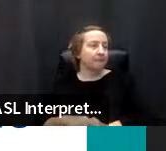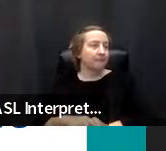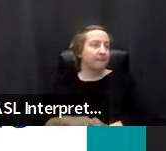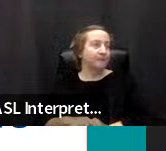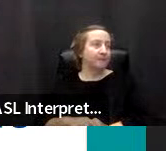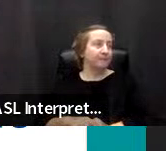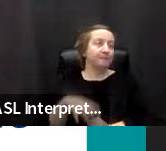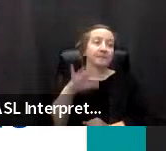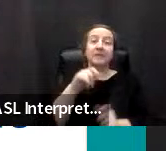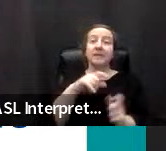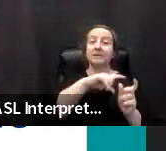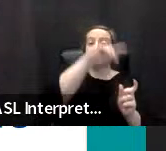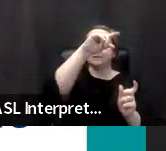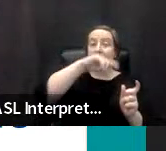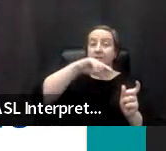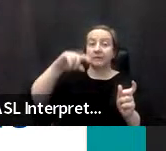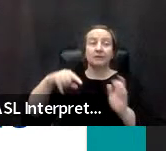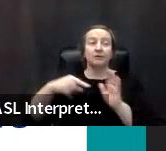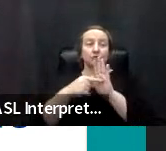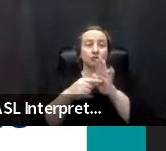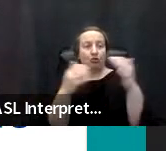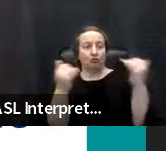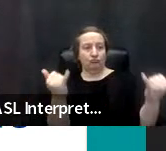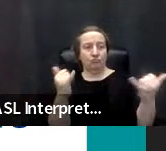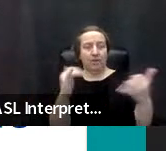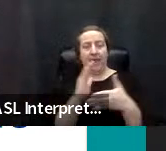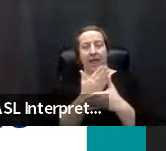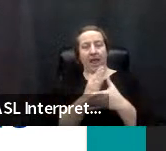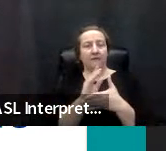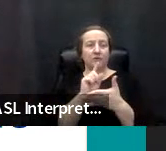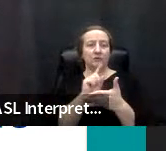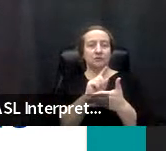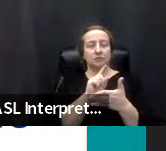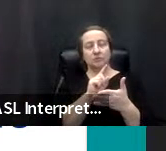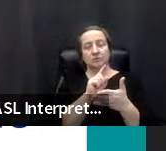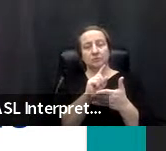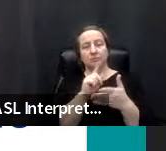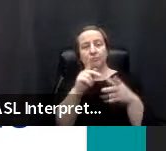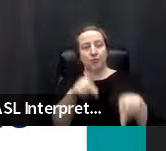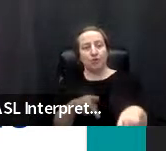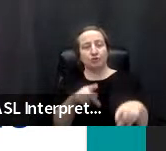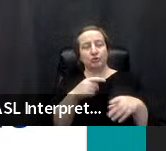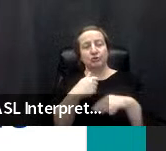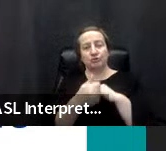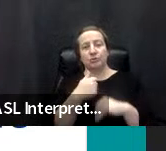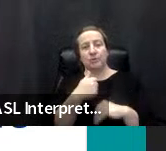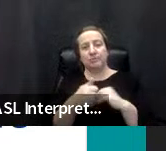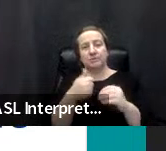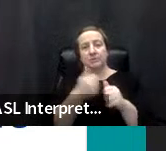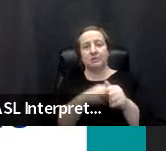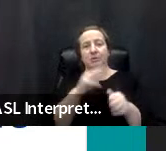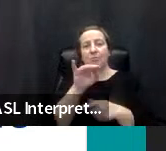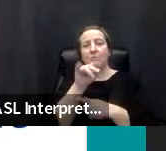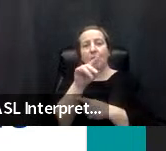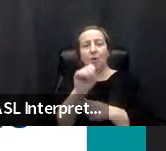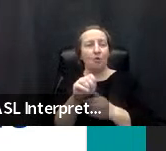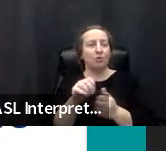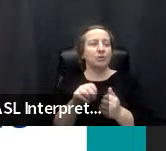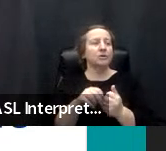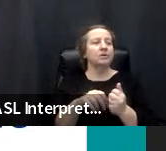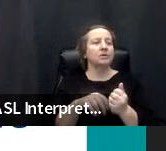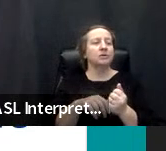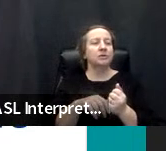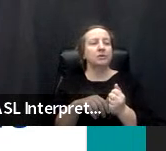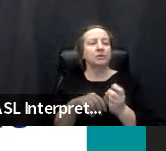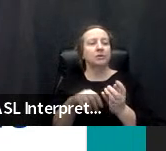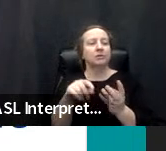This bar chart is showing kind of current average weekday person trips by mode. So we want to kind of, the last one was vehicles, kind of